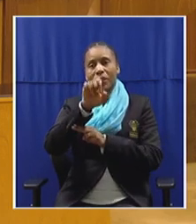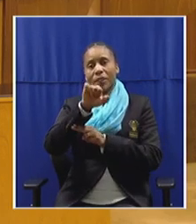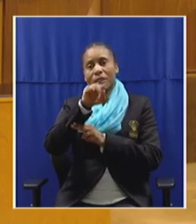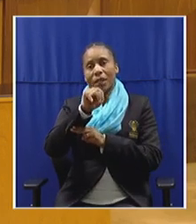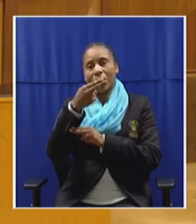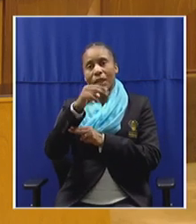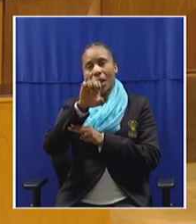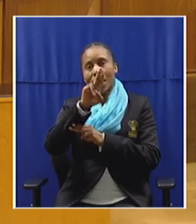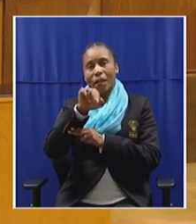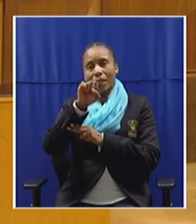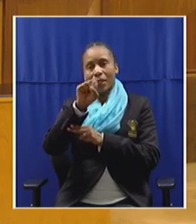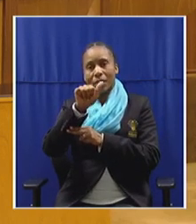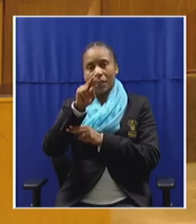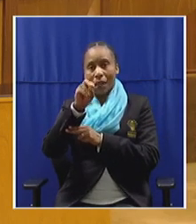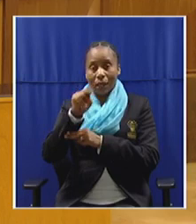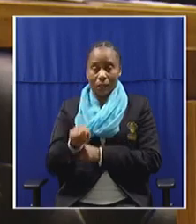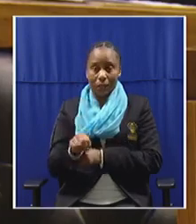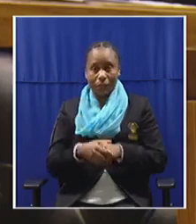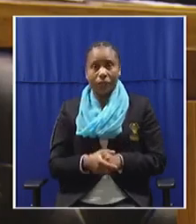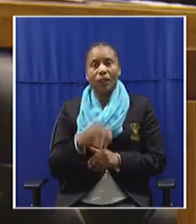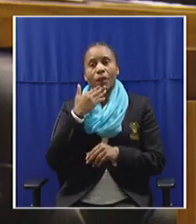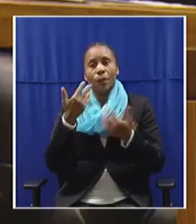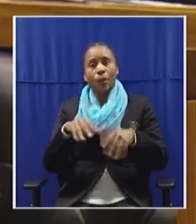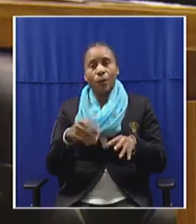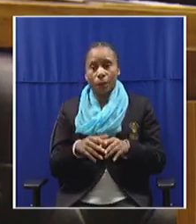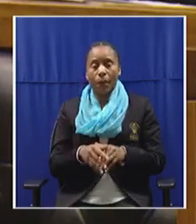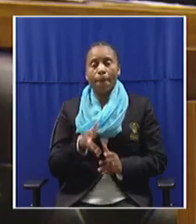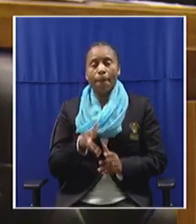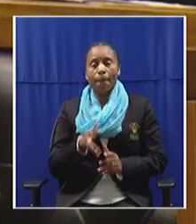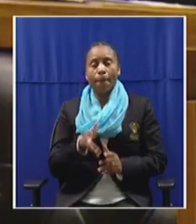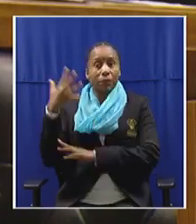Deputy President. Thank you, Madam Speaker. The question from